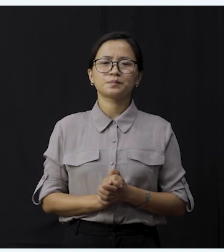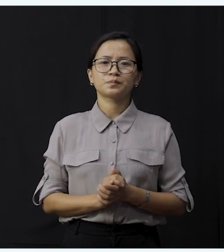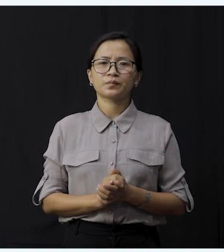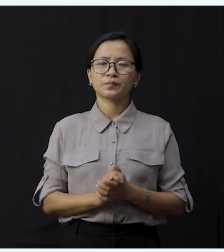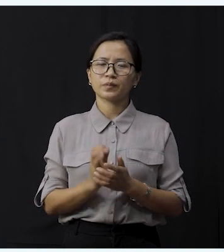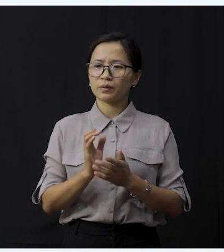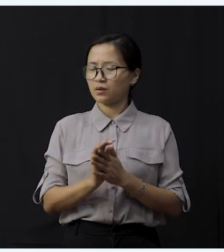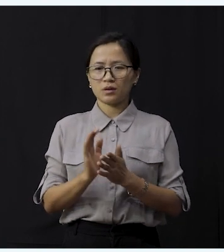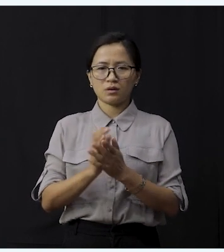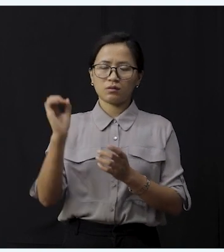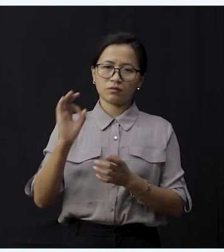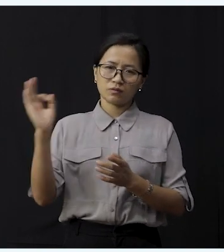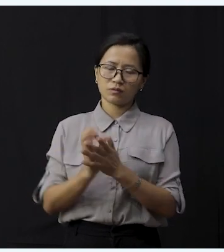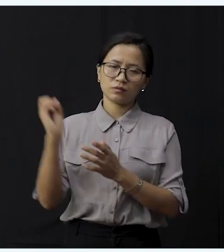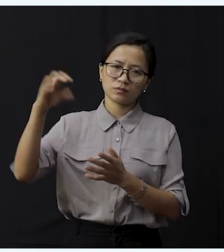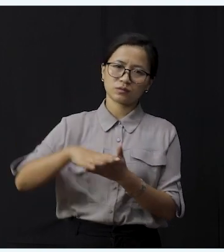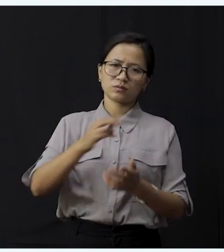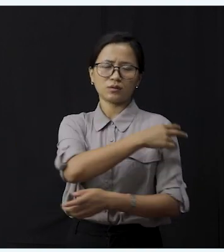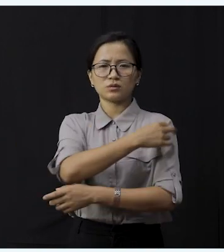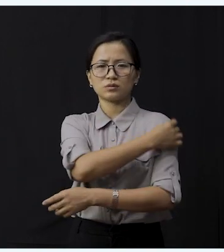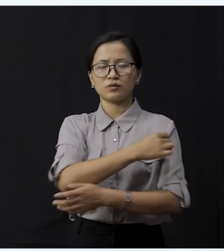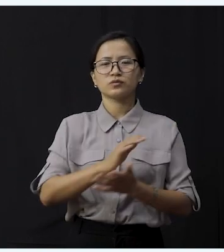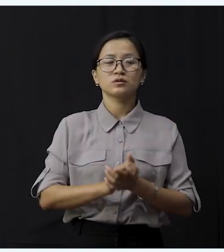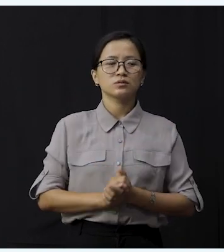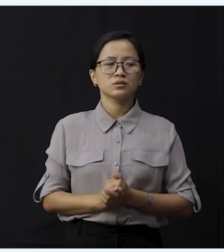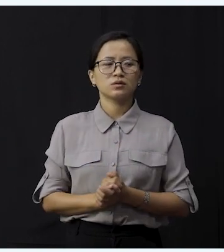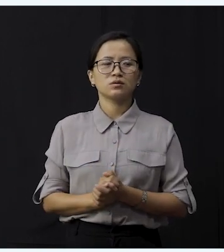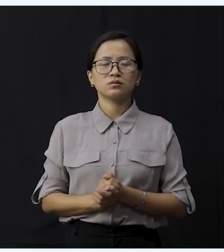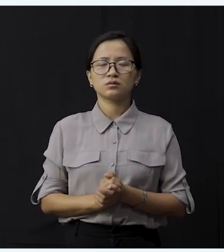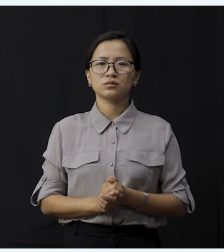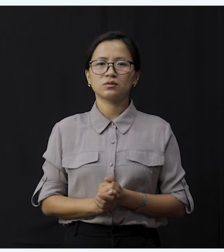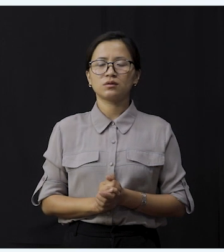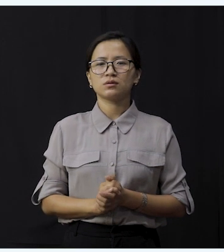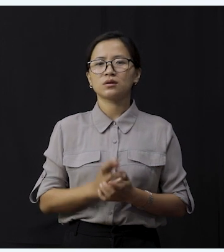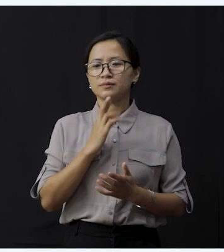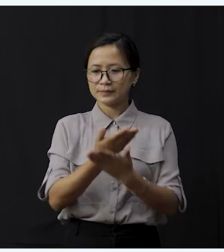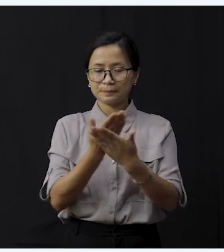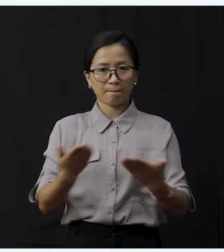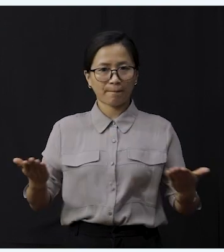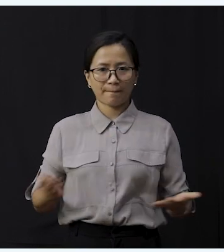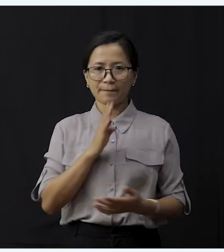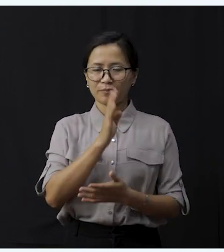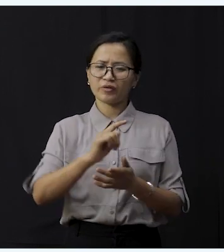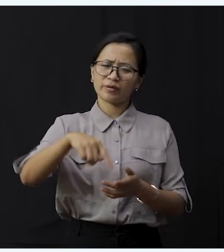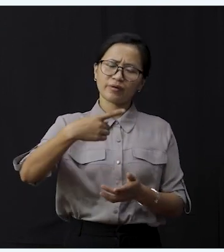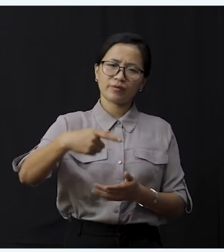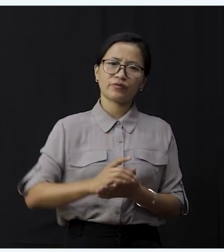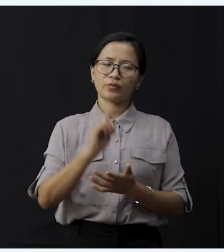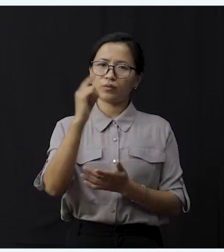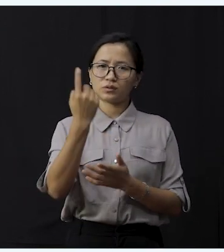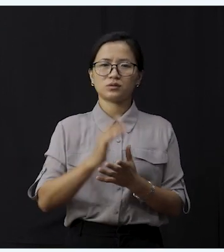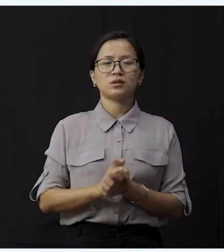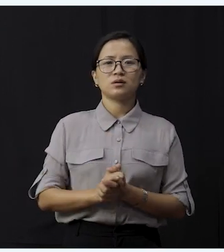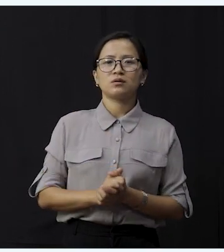a post office or a hospital or even the parks are the things that belongs to everyone. Yes or